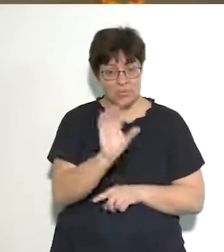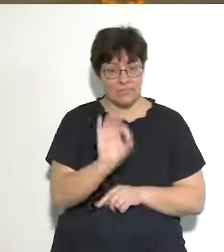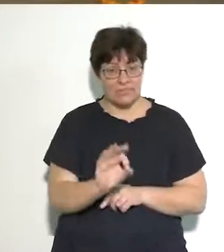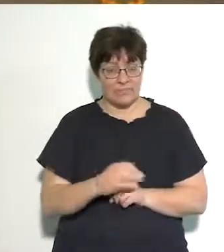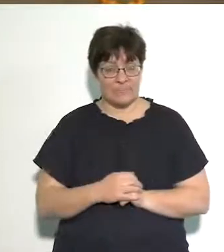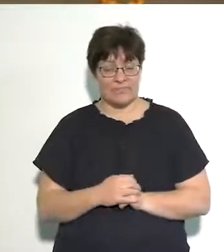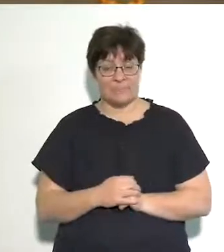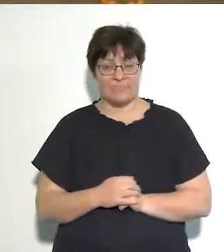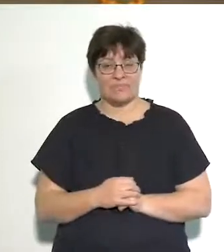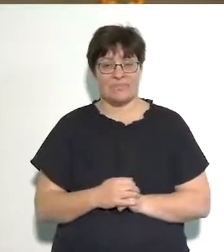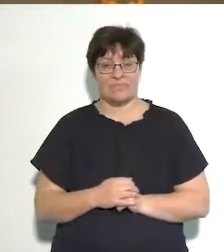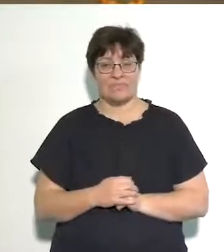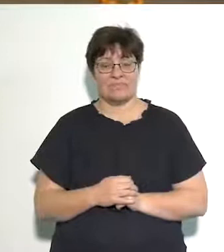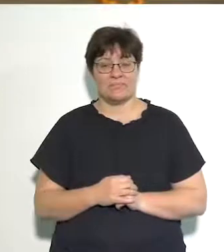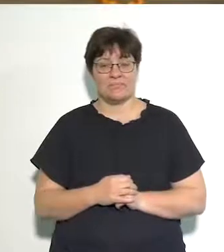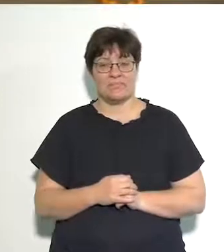through.